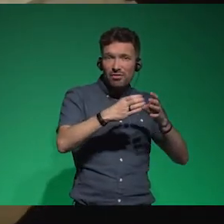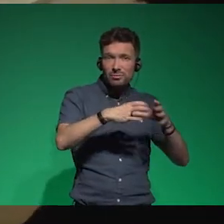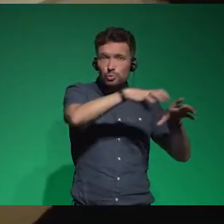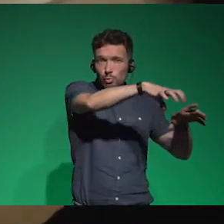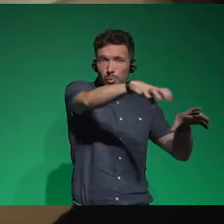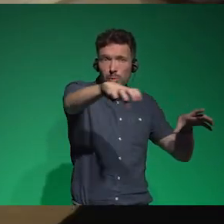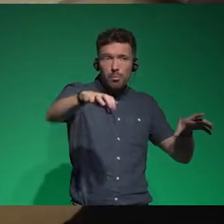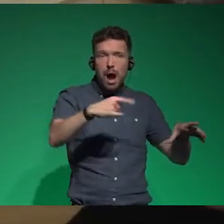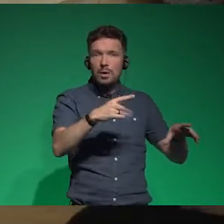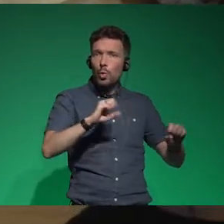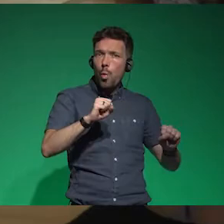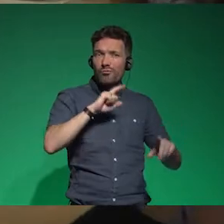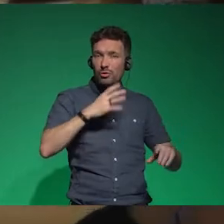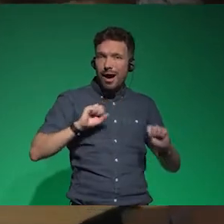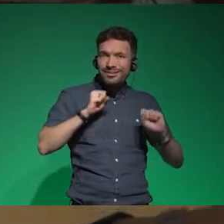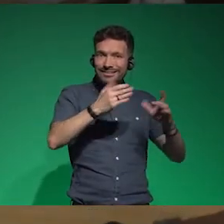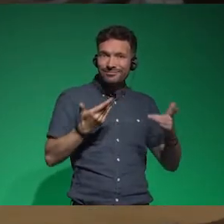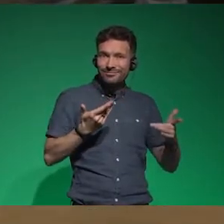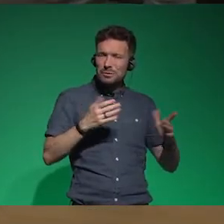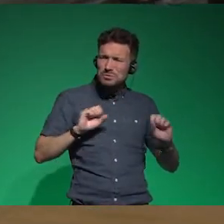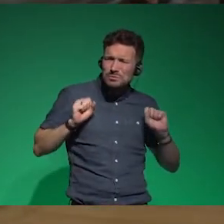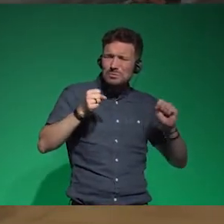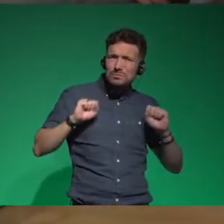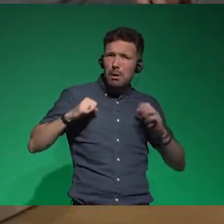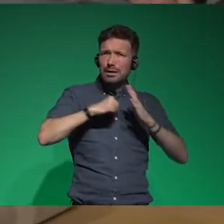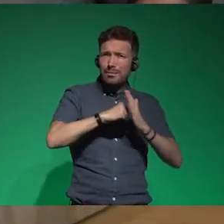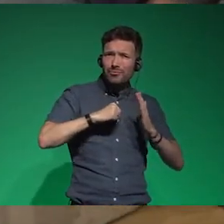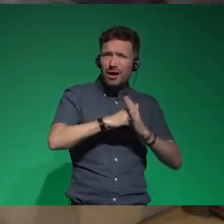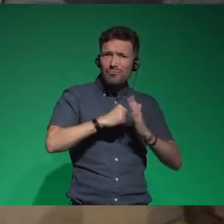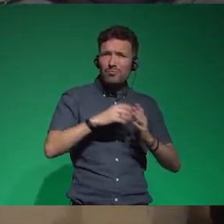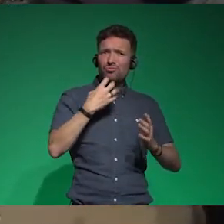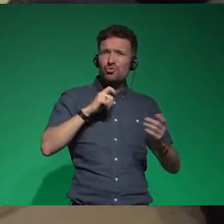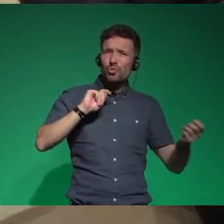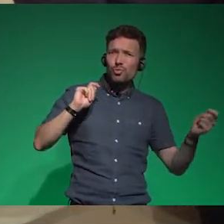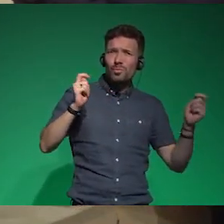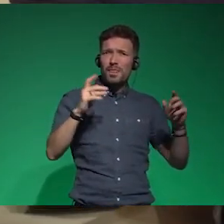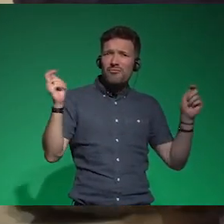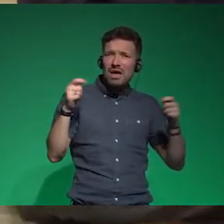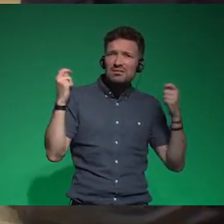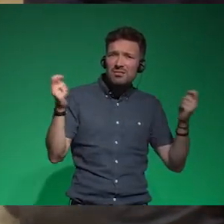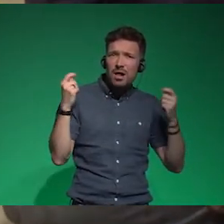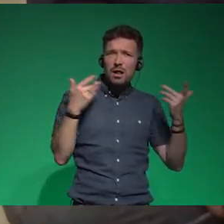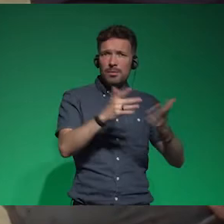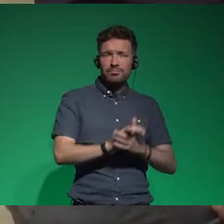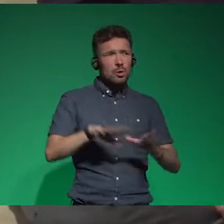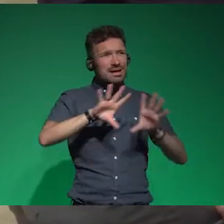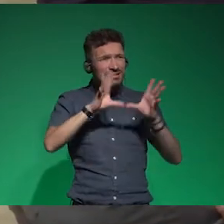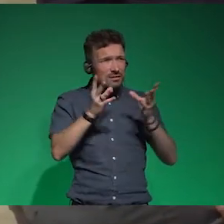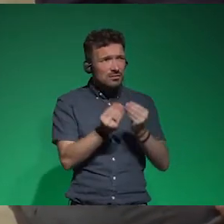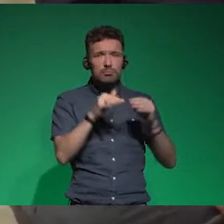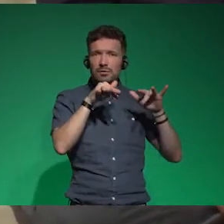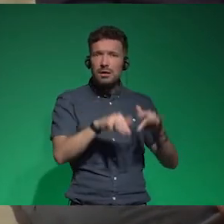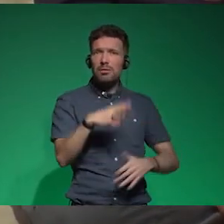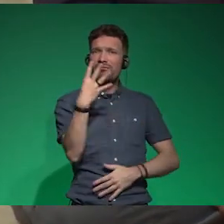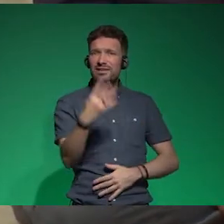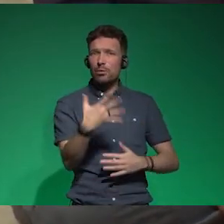there are 54 national parks throughout the archipelago in Indonesia. Most of them are mountain-based